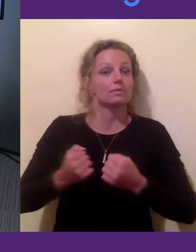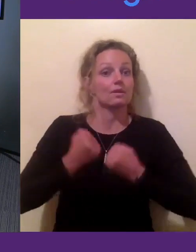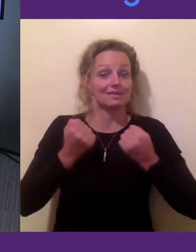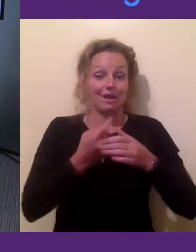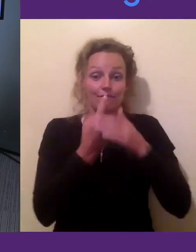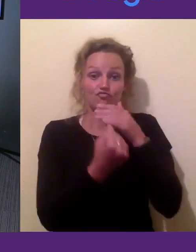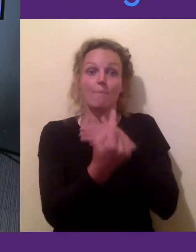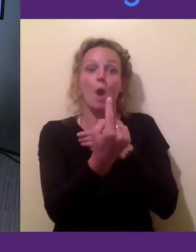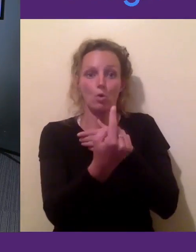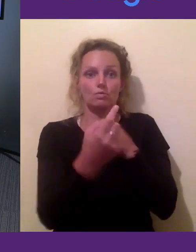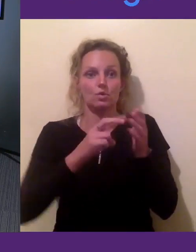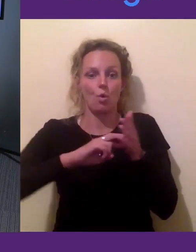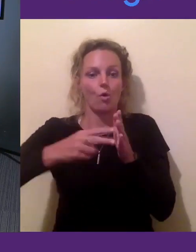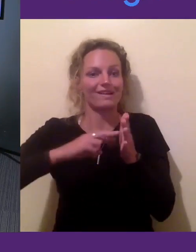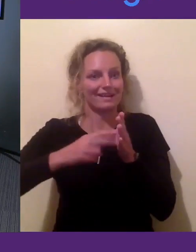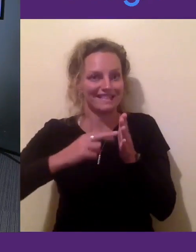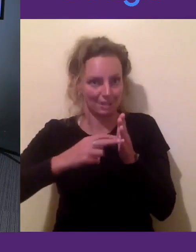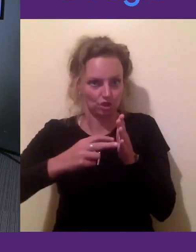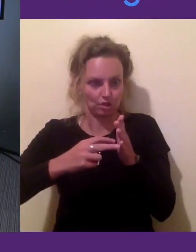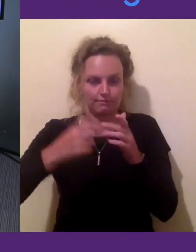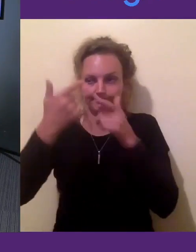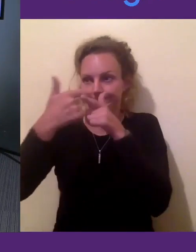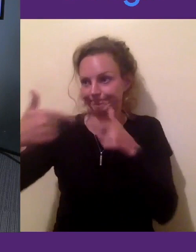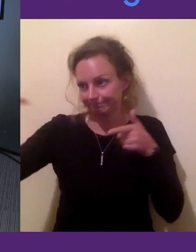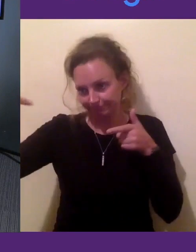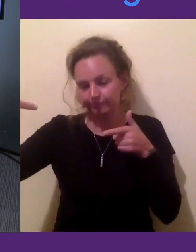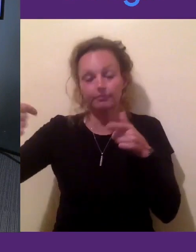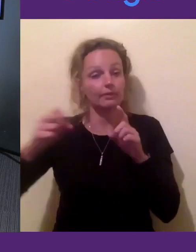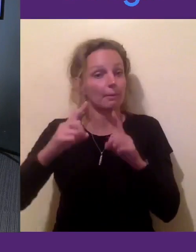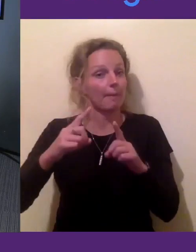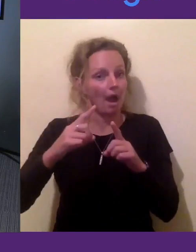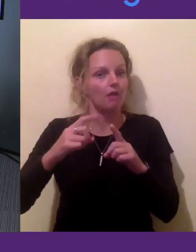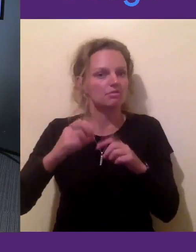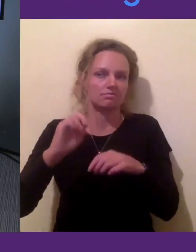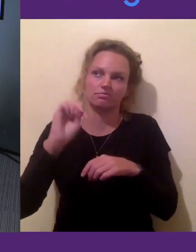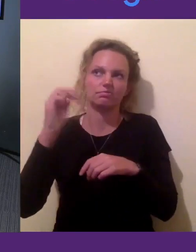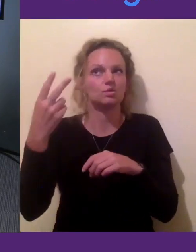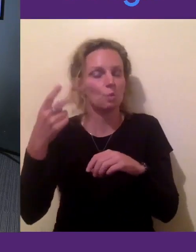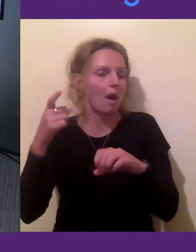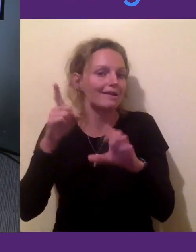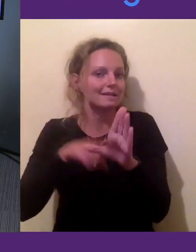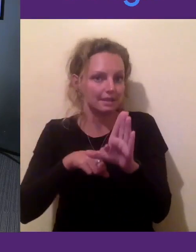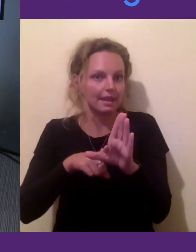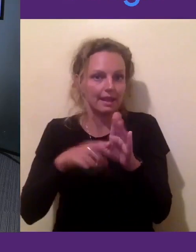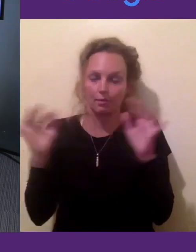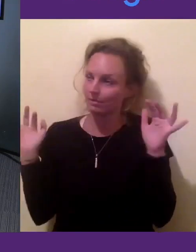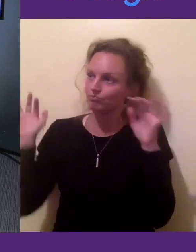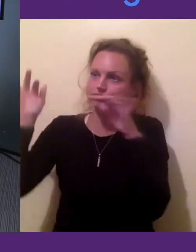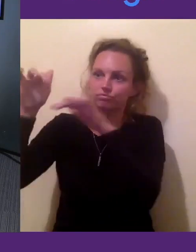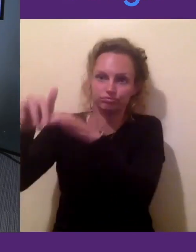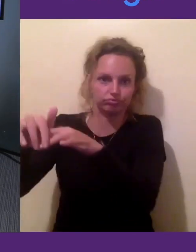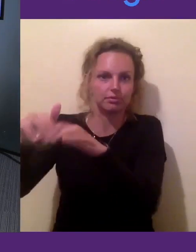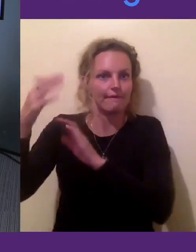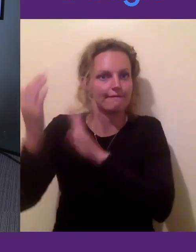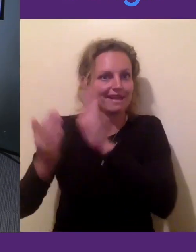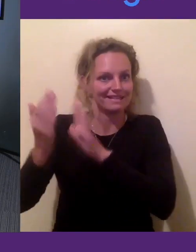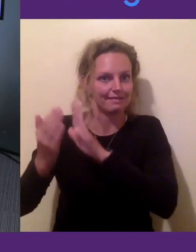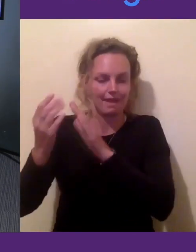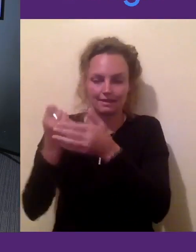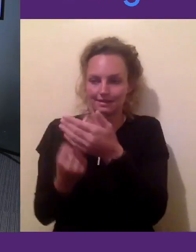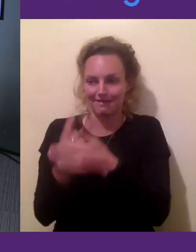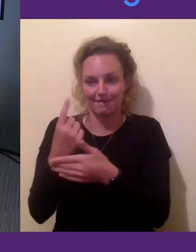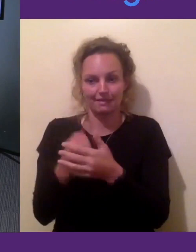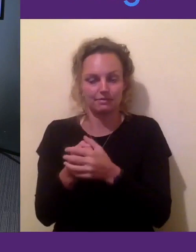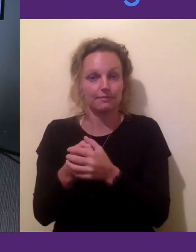couple of times a year to have these staff events. And at the last staff event, I did a session about accessibility